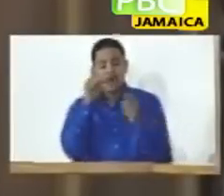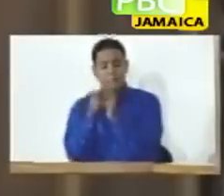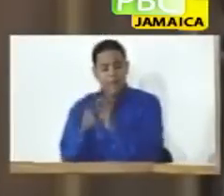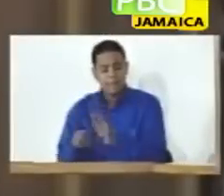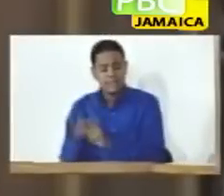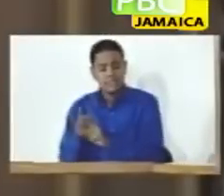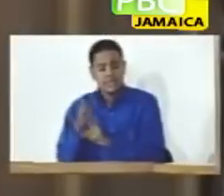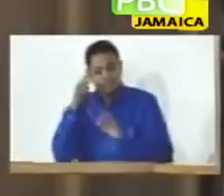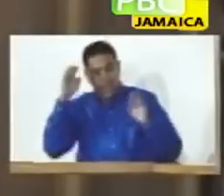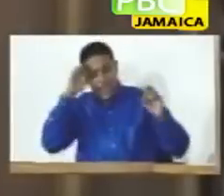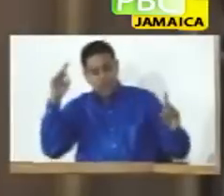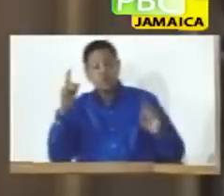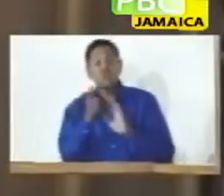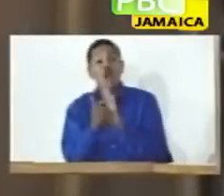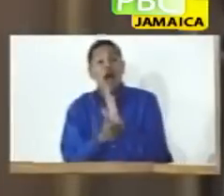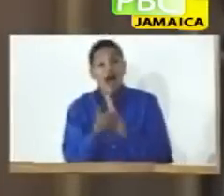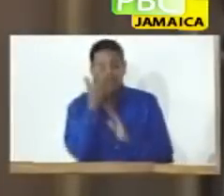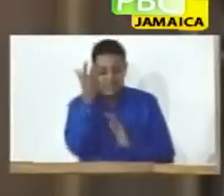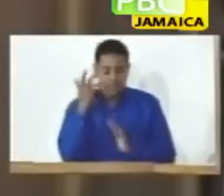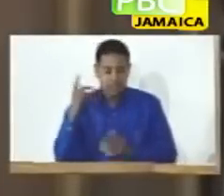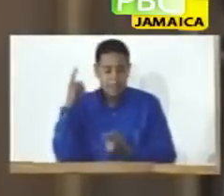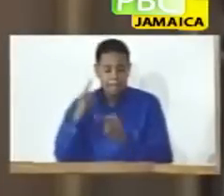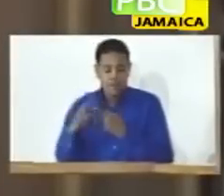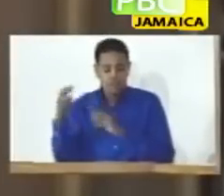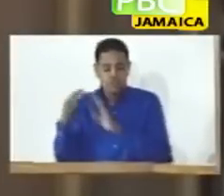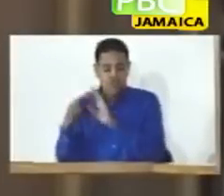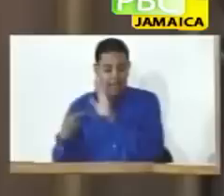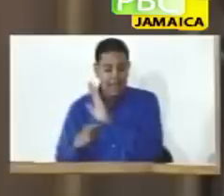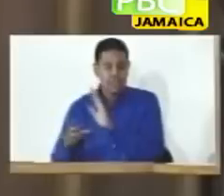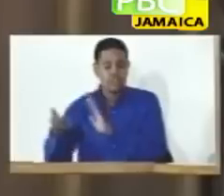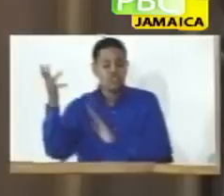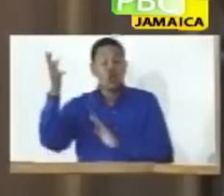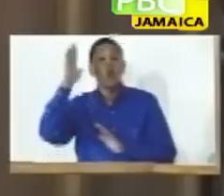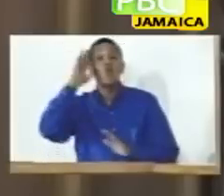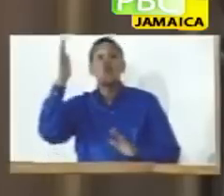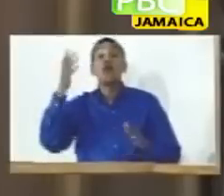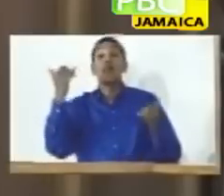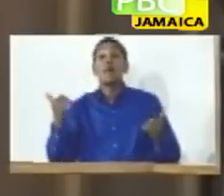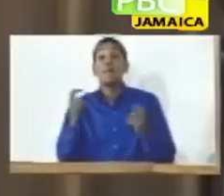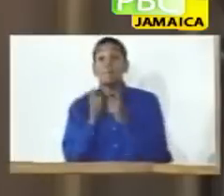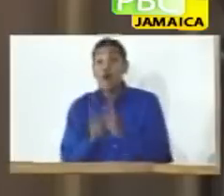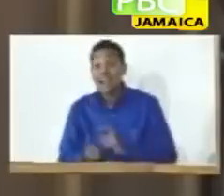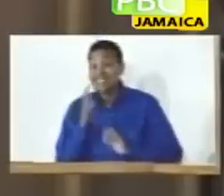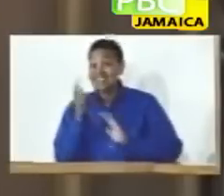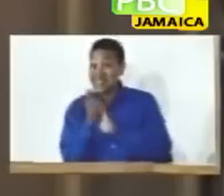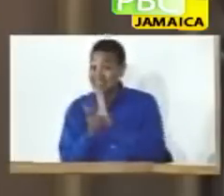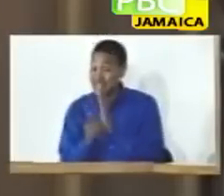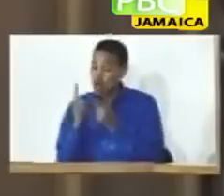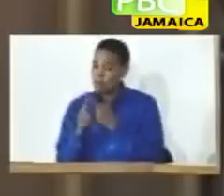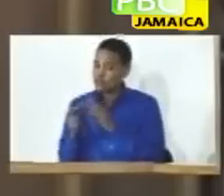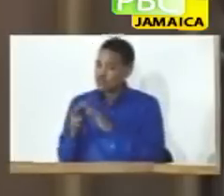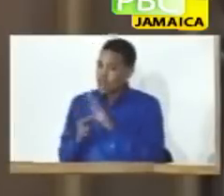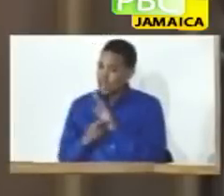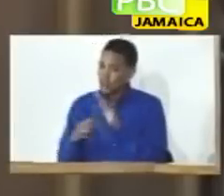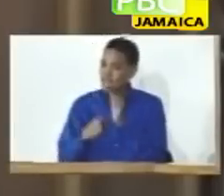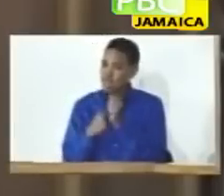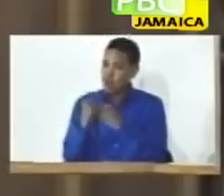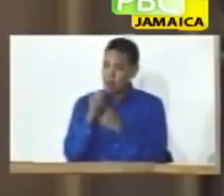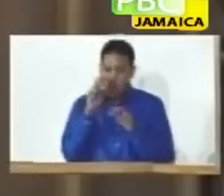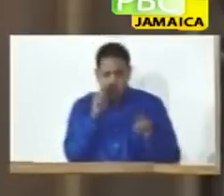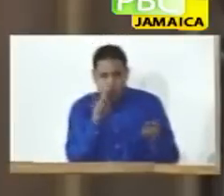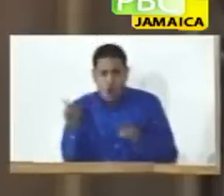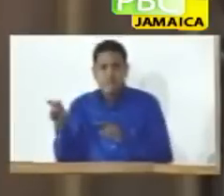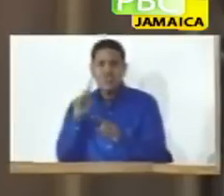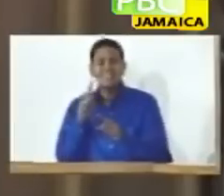the Education Act and regulations will modernize the legal and regulatory framework governing the